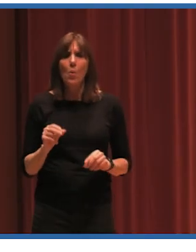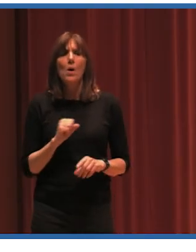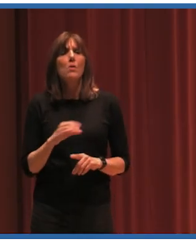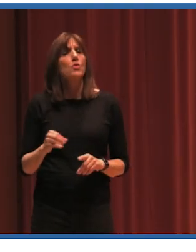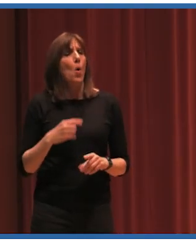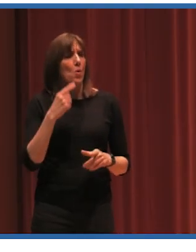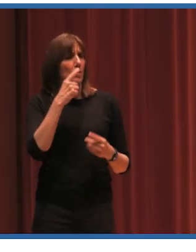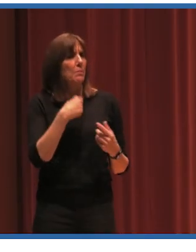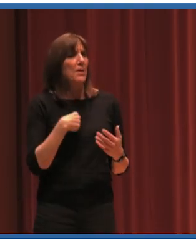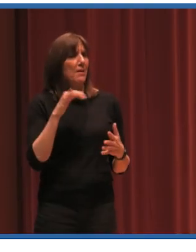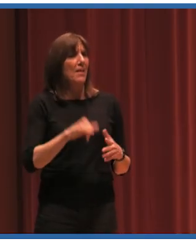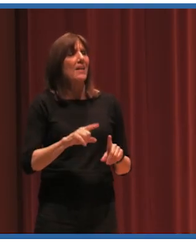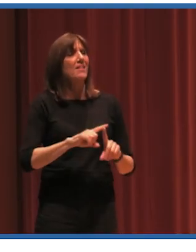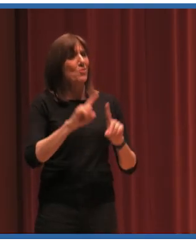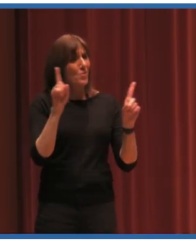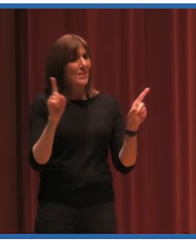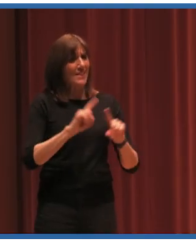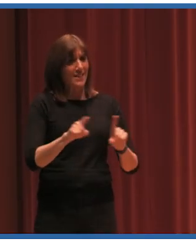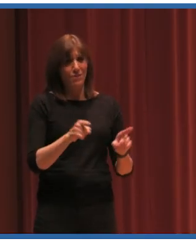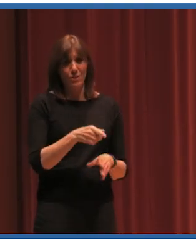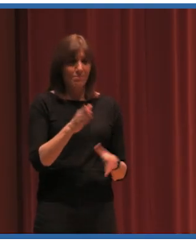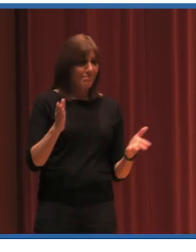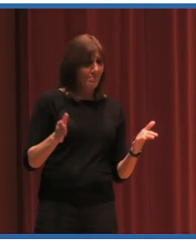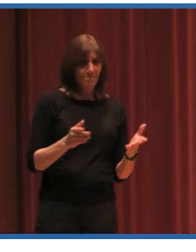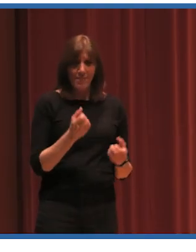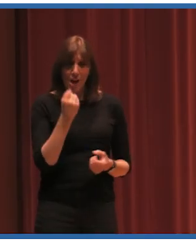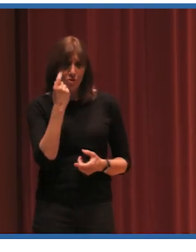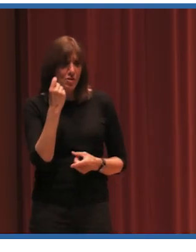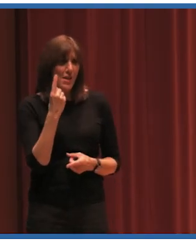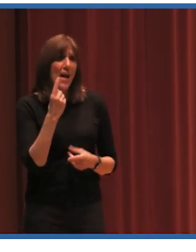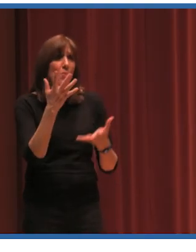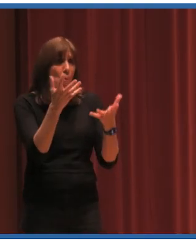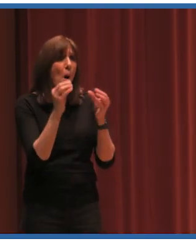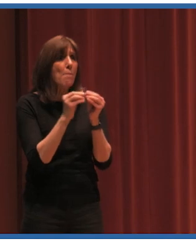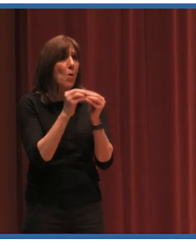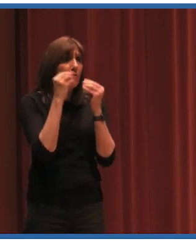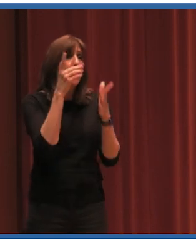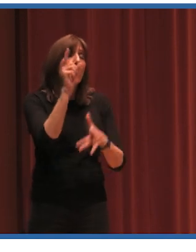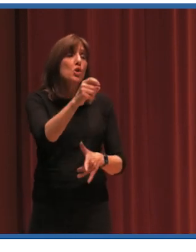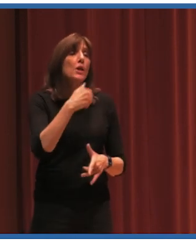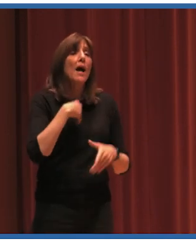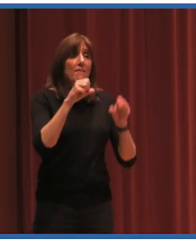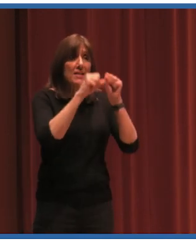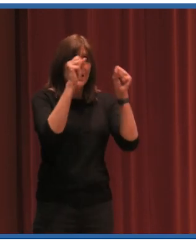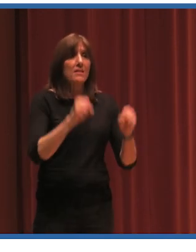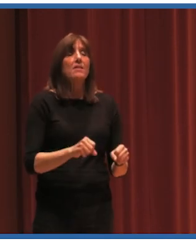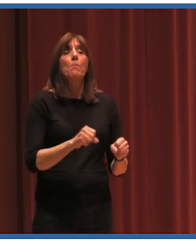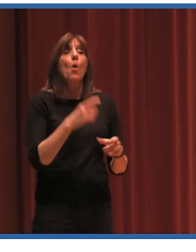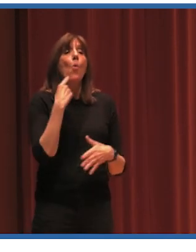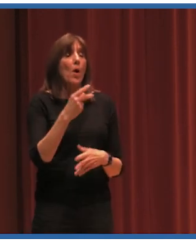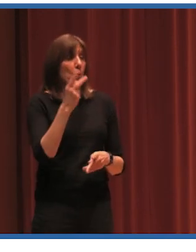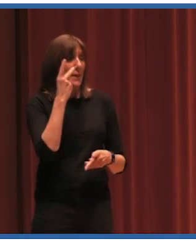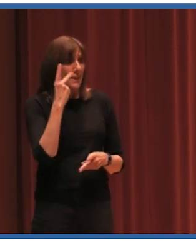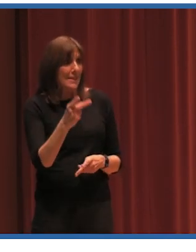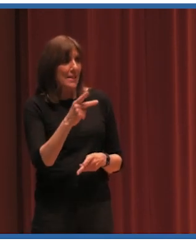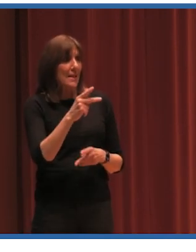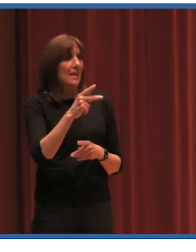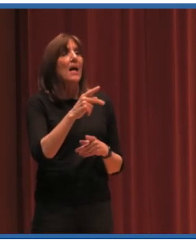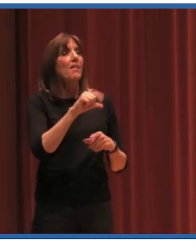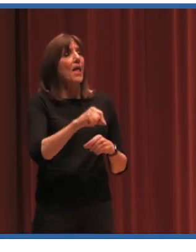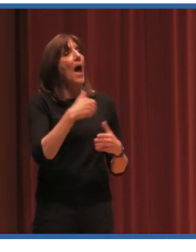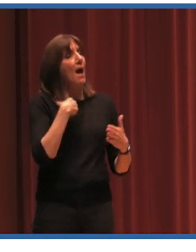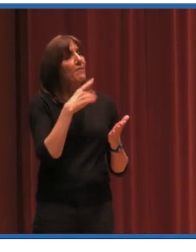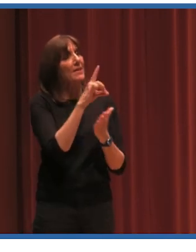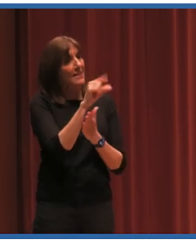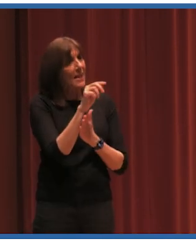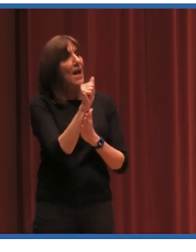me, is another very straightforward place where if we're trying to get more information, we should have a system where there's a geospatial database